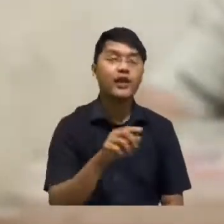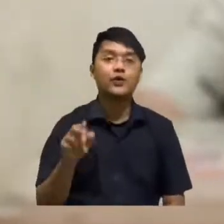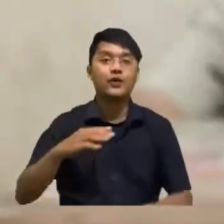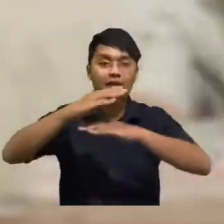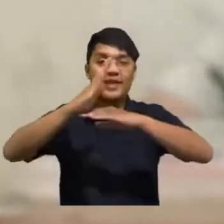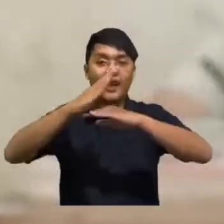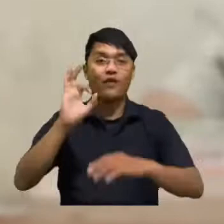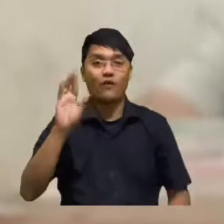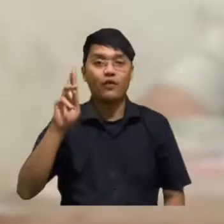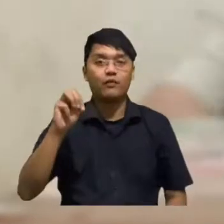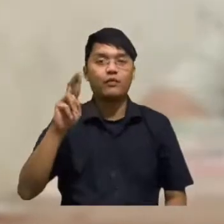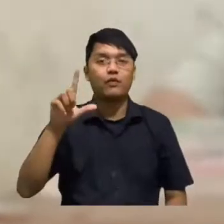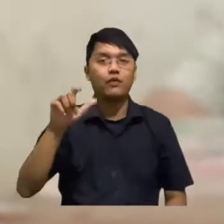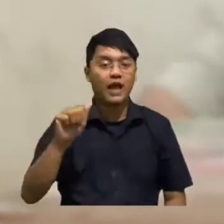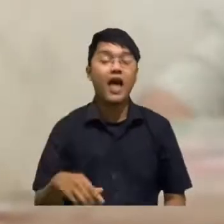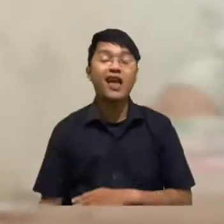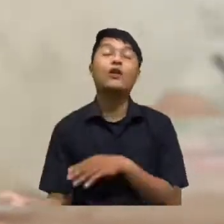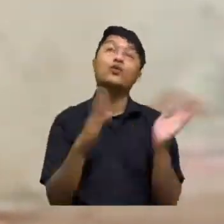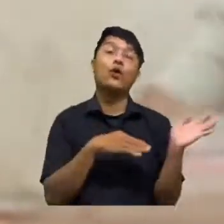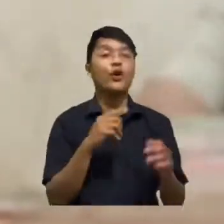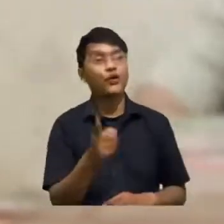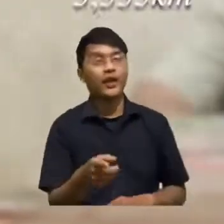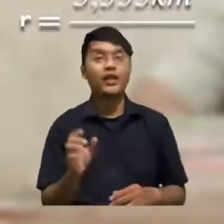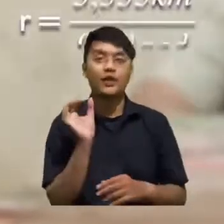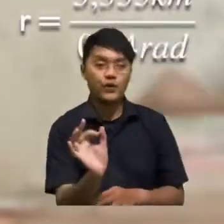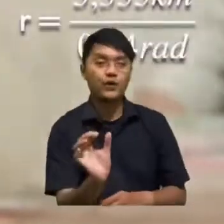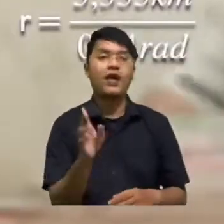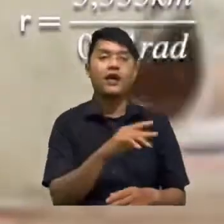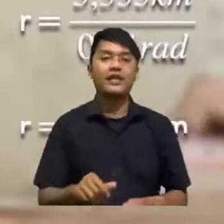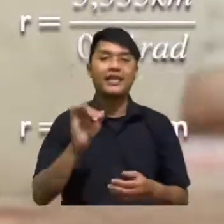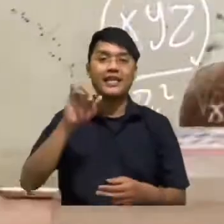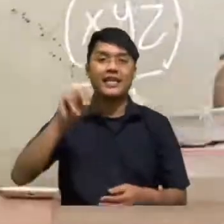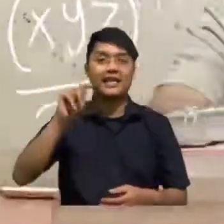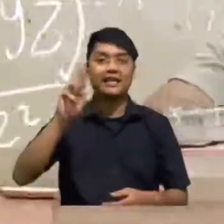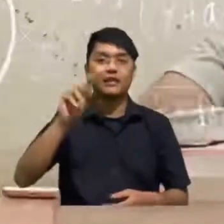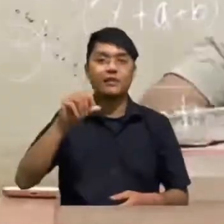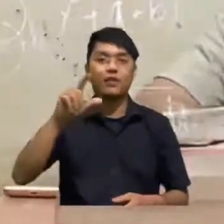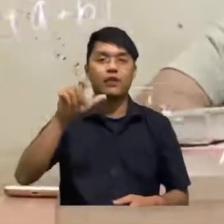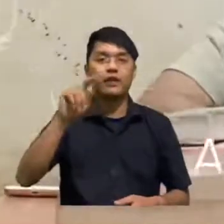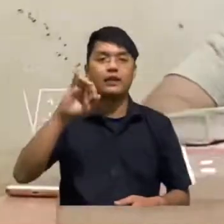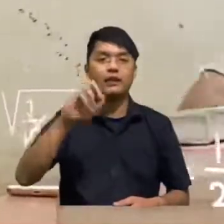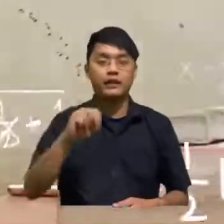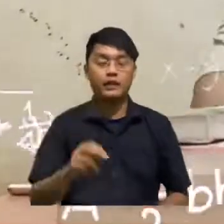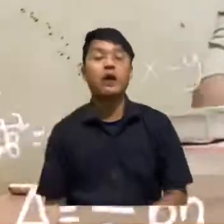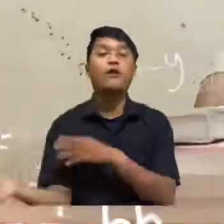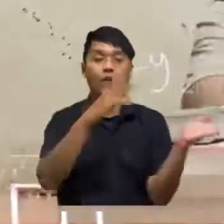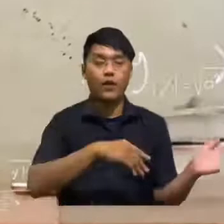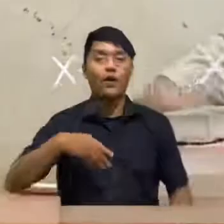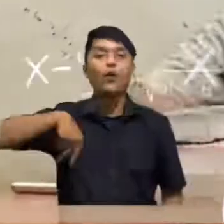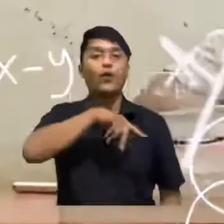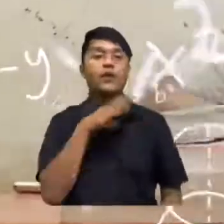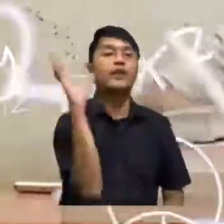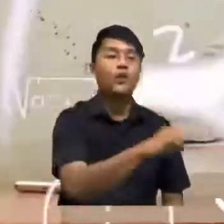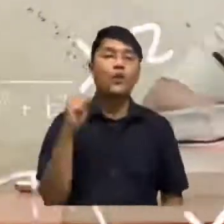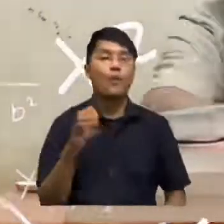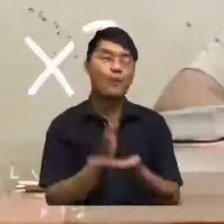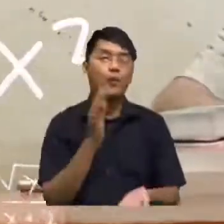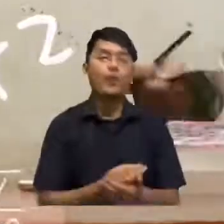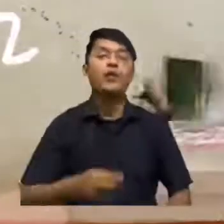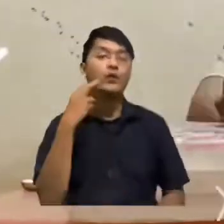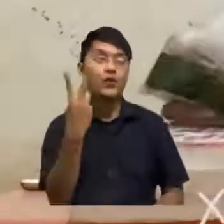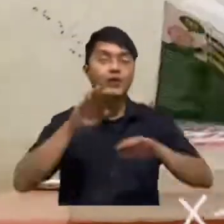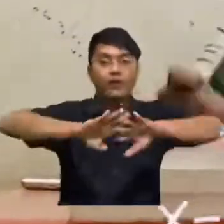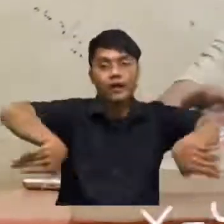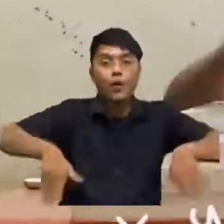angle formula, and also you can use the interpolation formula. Afterwards, we took this problem with 2 different way